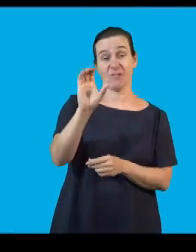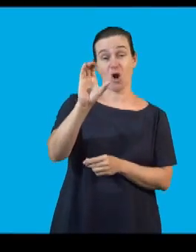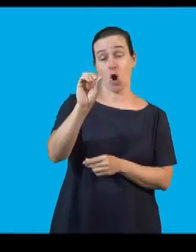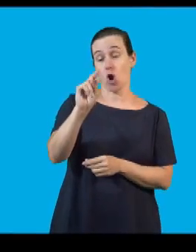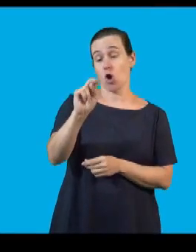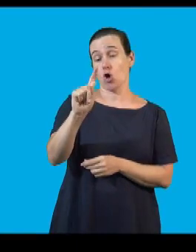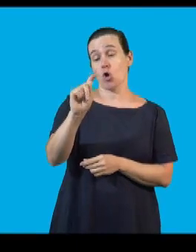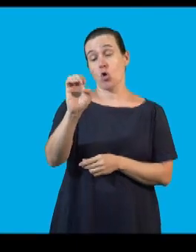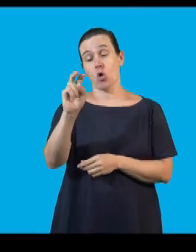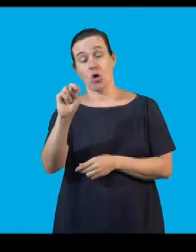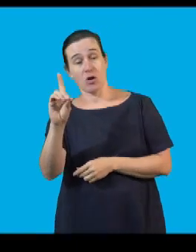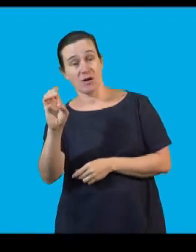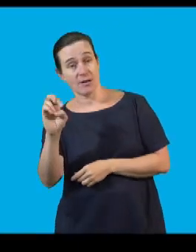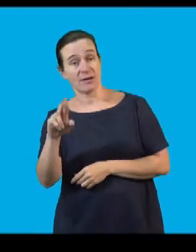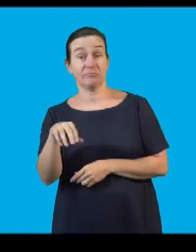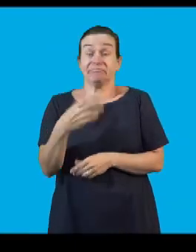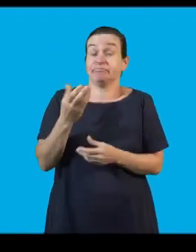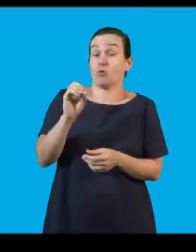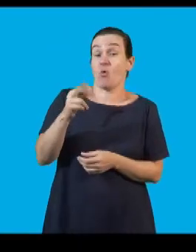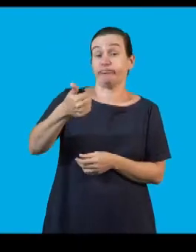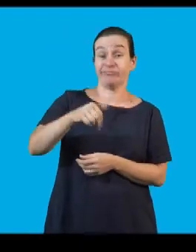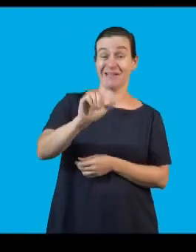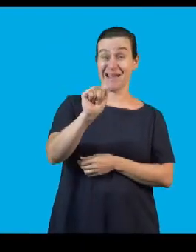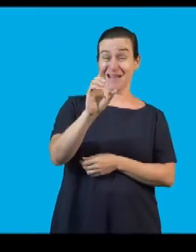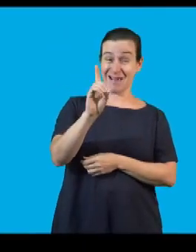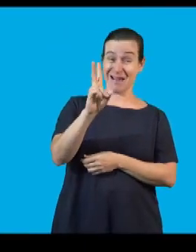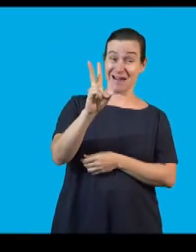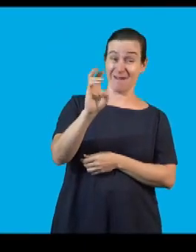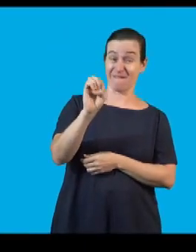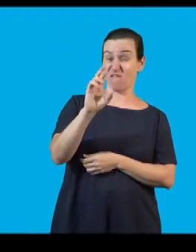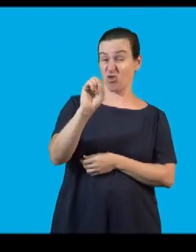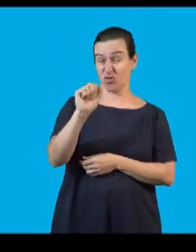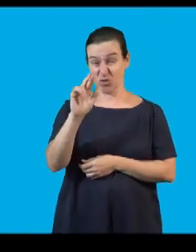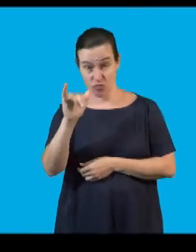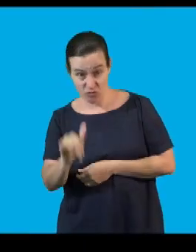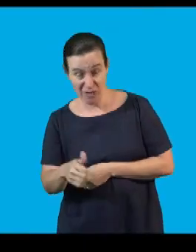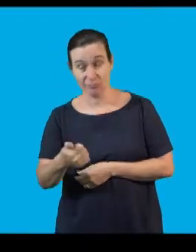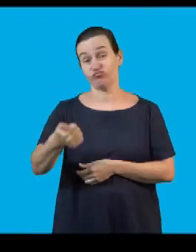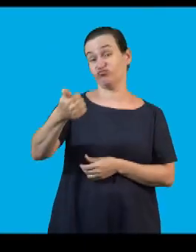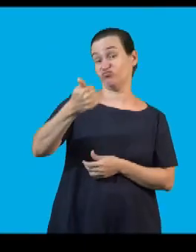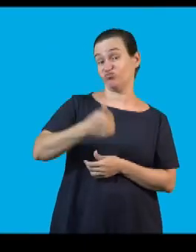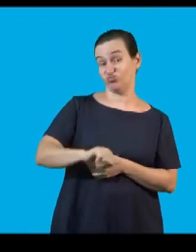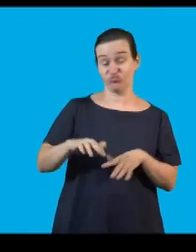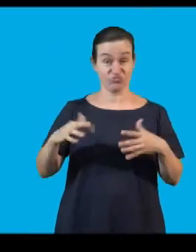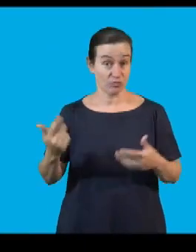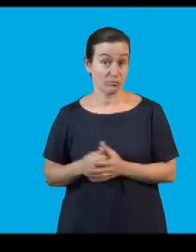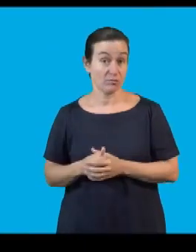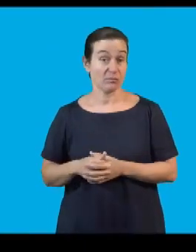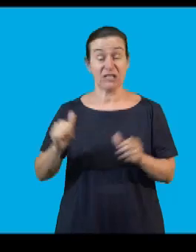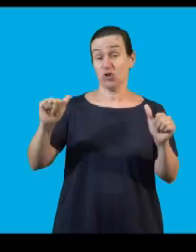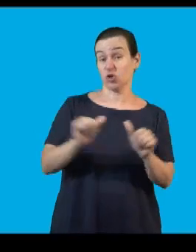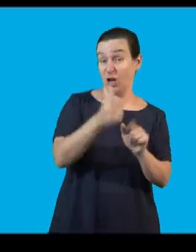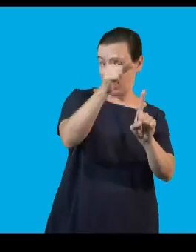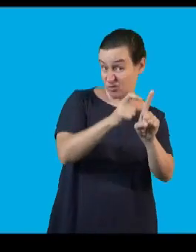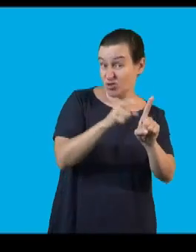contender, all right, so the person playing against you, or an adversary, all right, who's adverse to what you